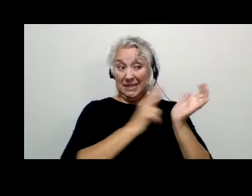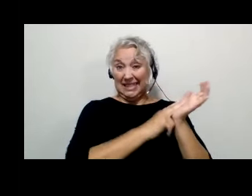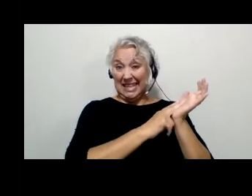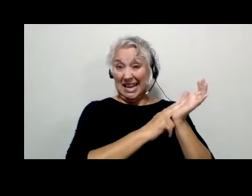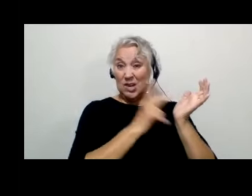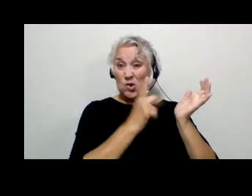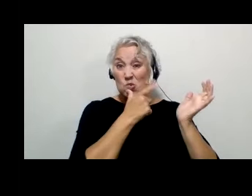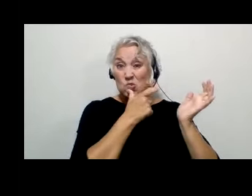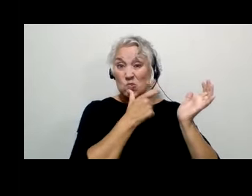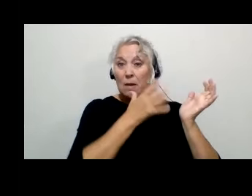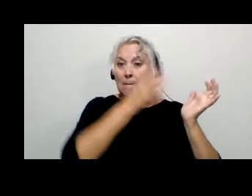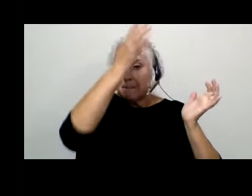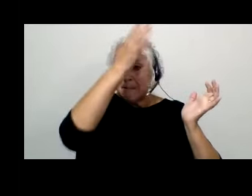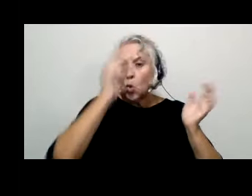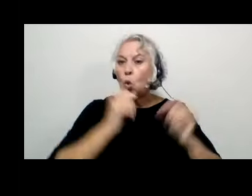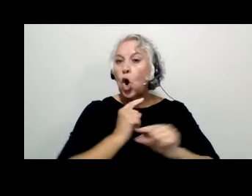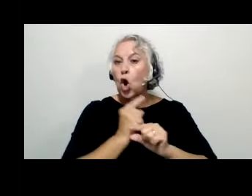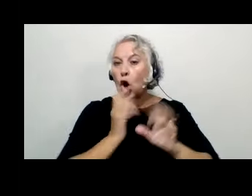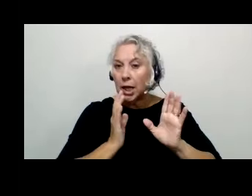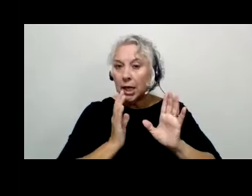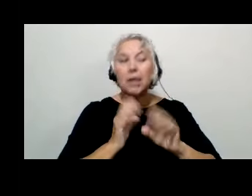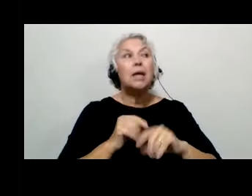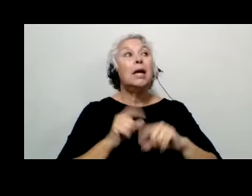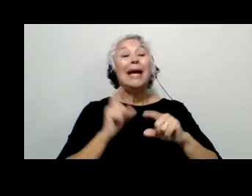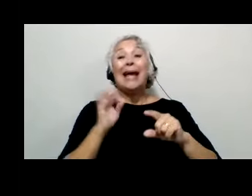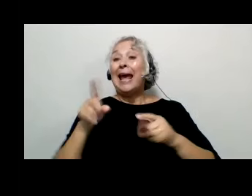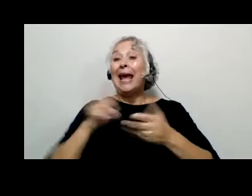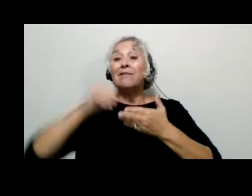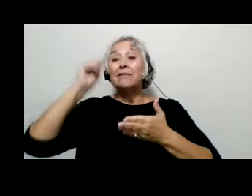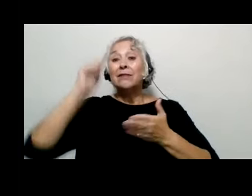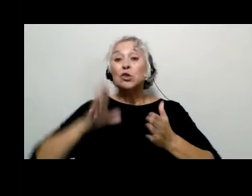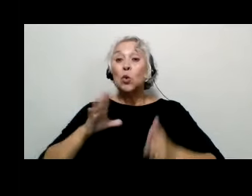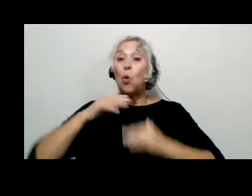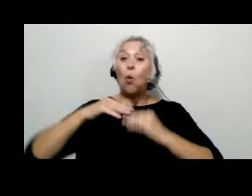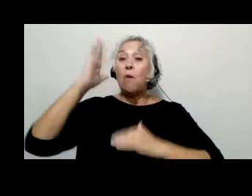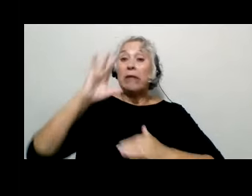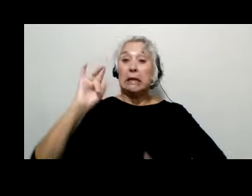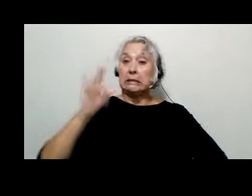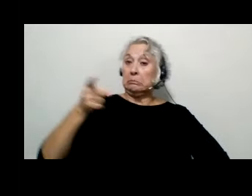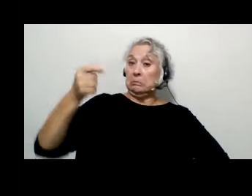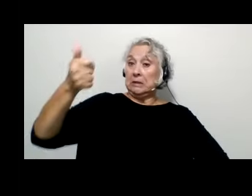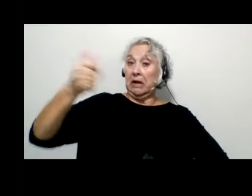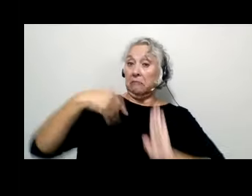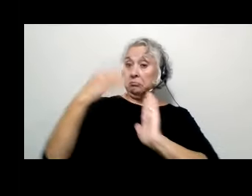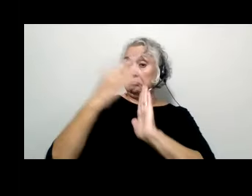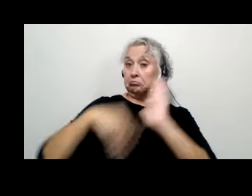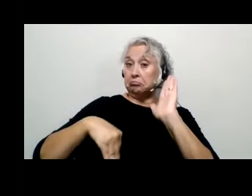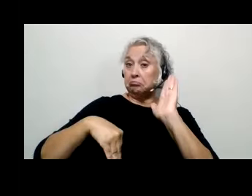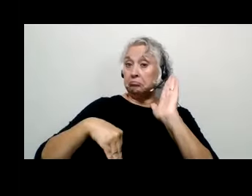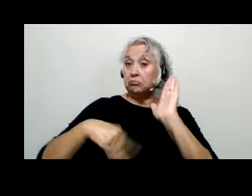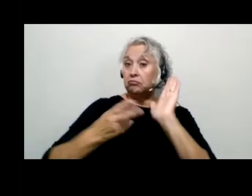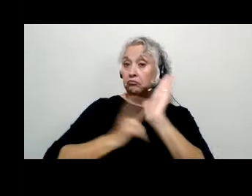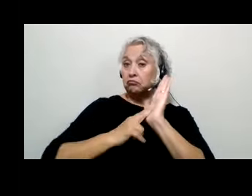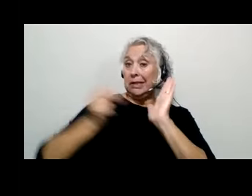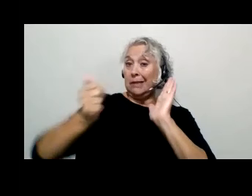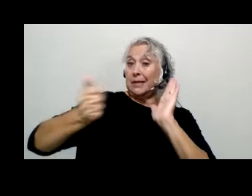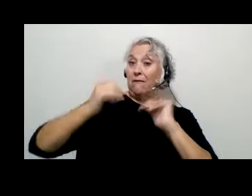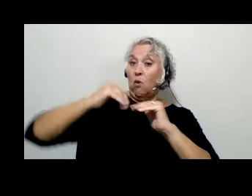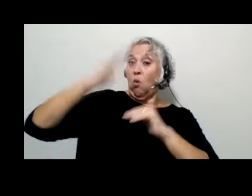guardian. If a student is 18 or over, they can complete their own and sign that for